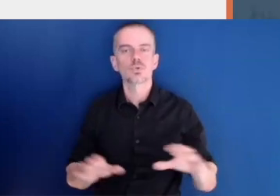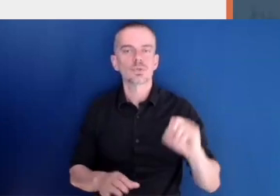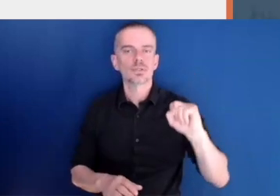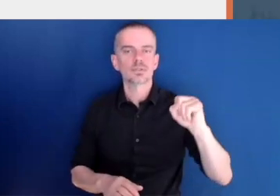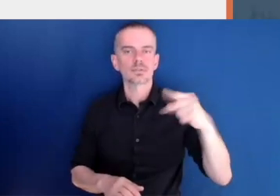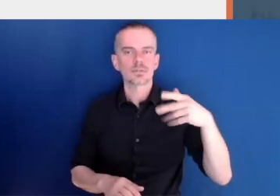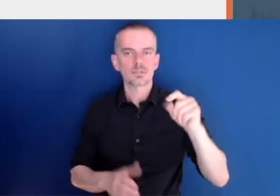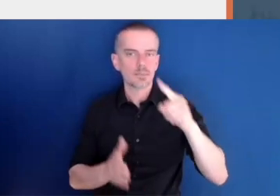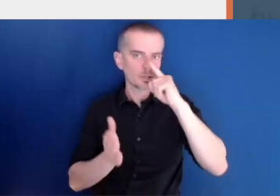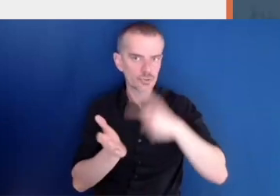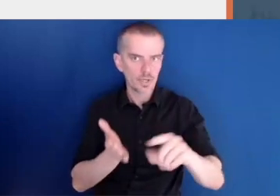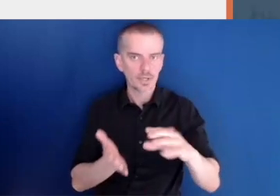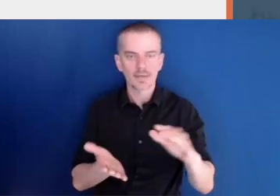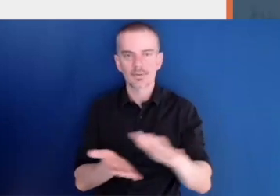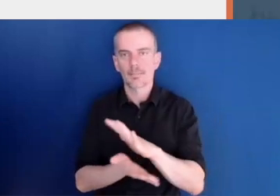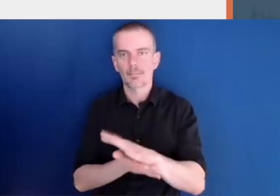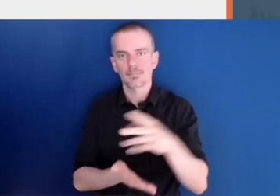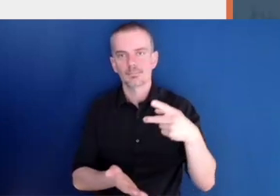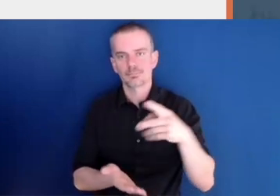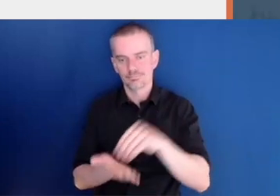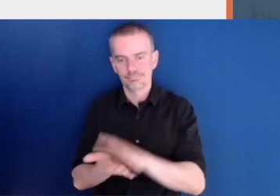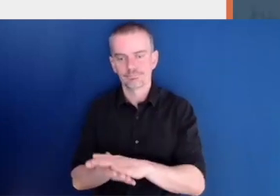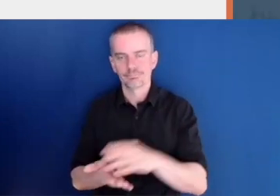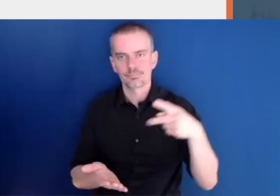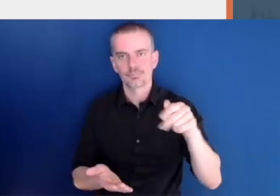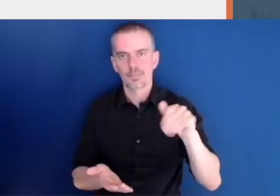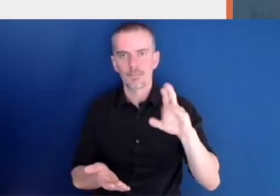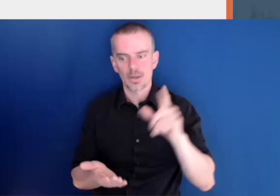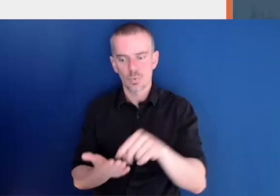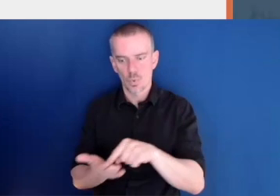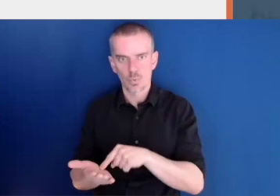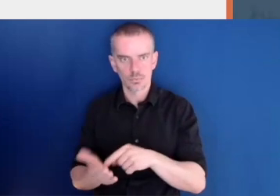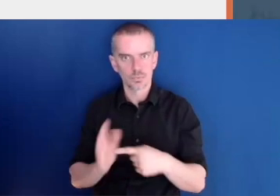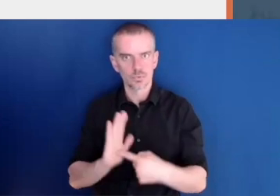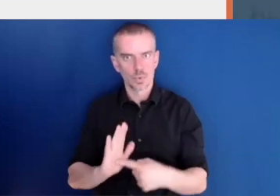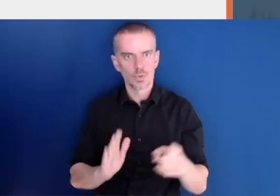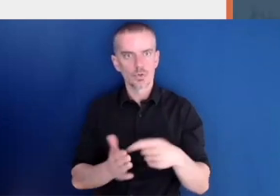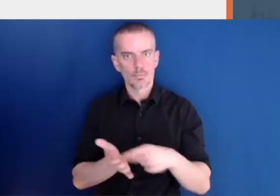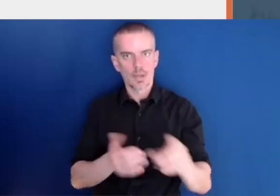payroll documentation will help make sure that you're paying that prevailing wage.